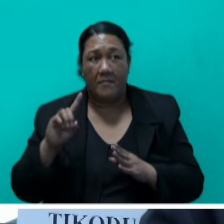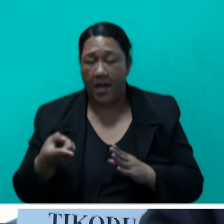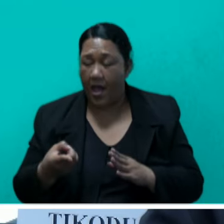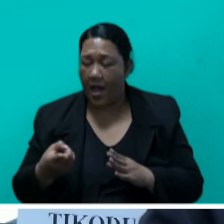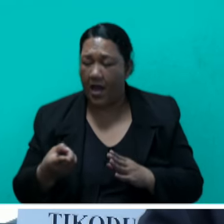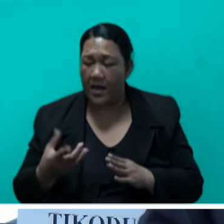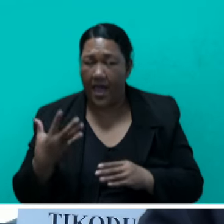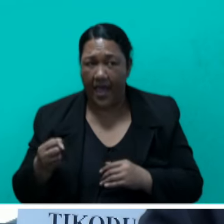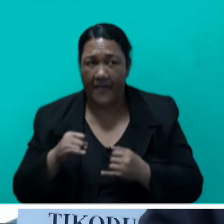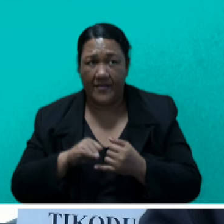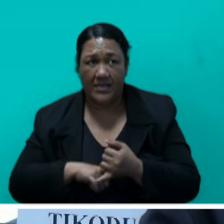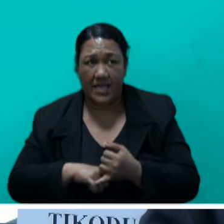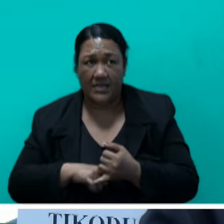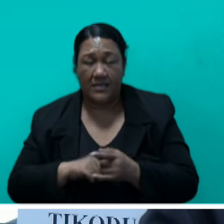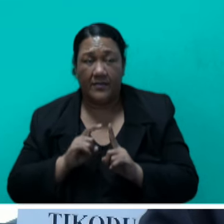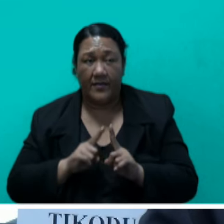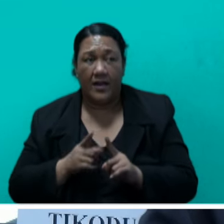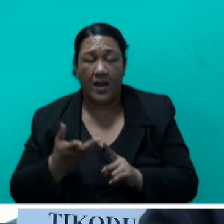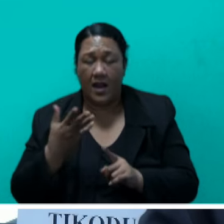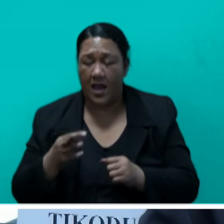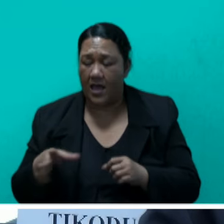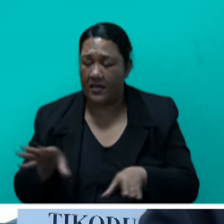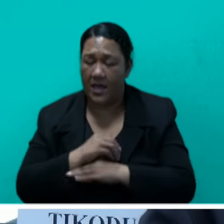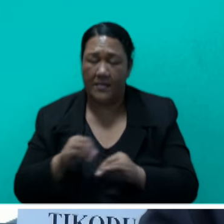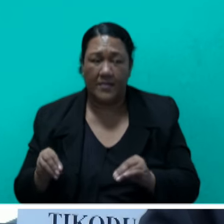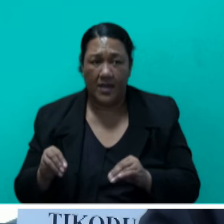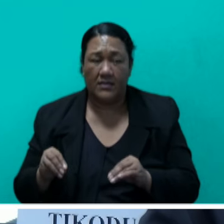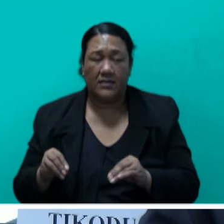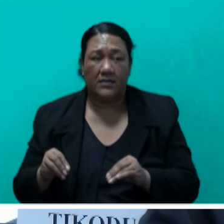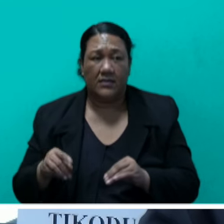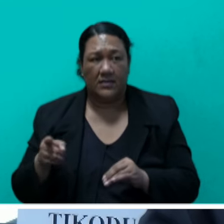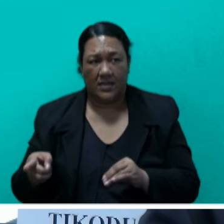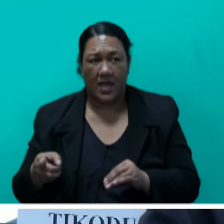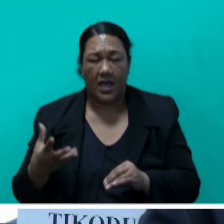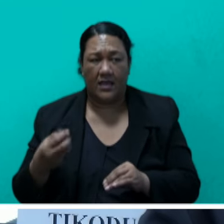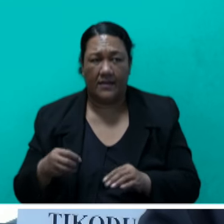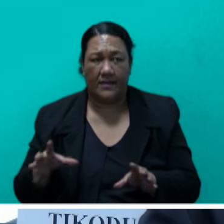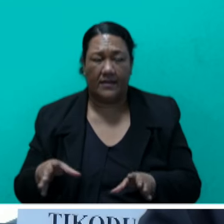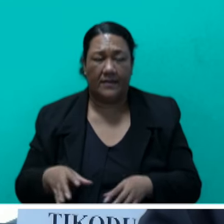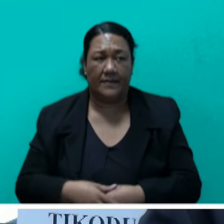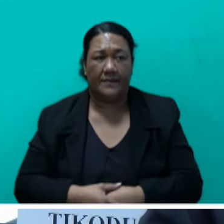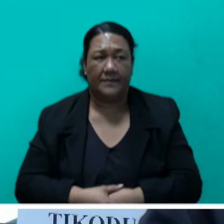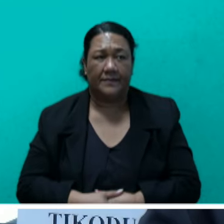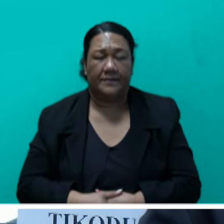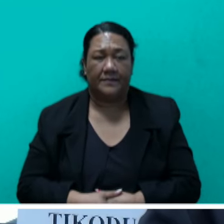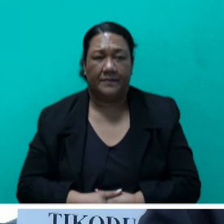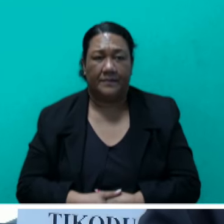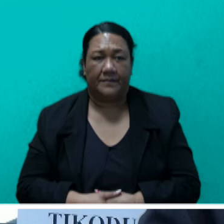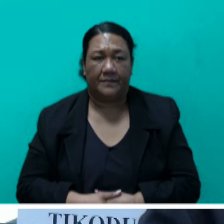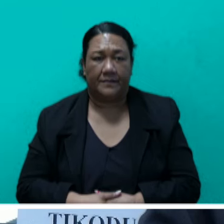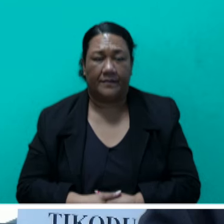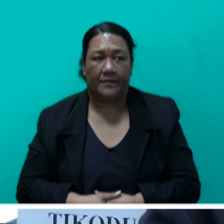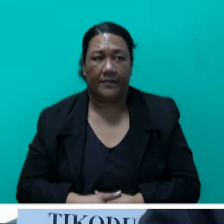portion remains damaged and non-operational. Additionally, we are challenged by the outdated locomotives that are